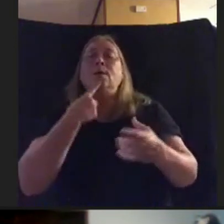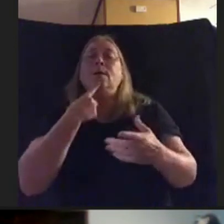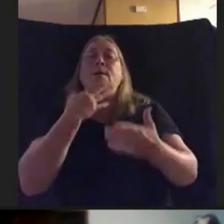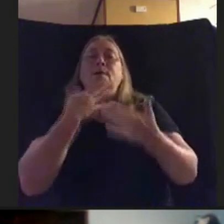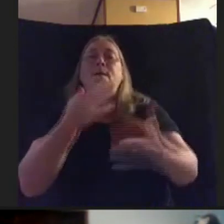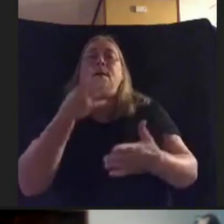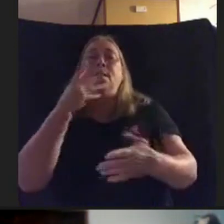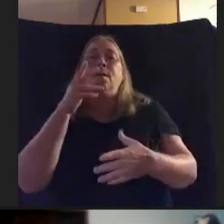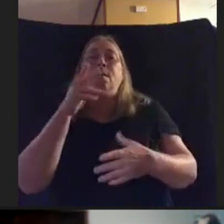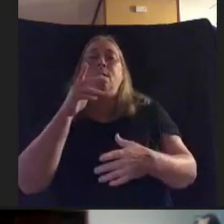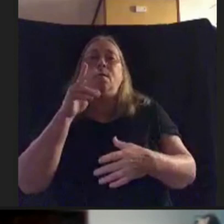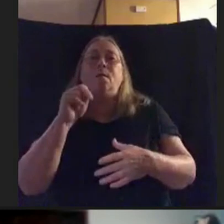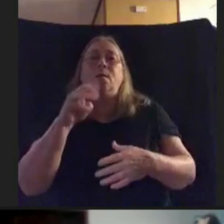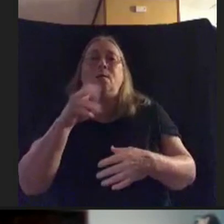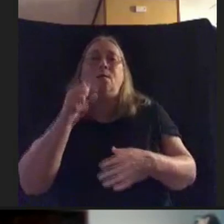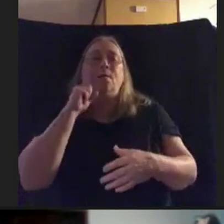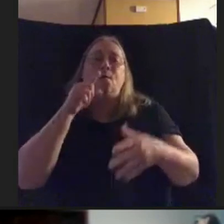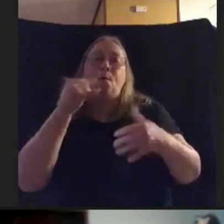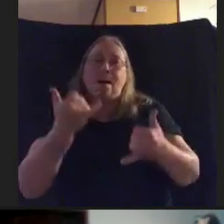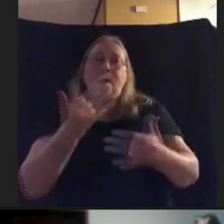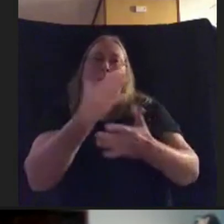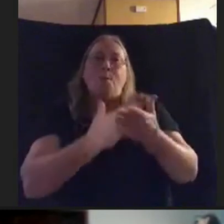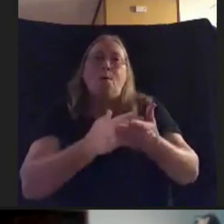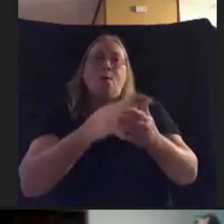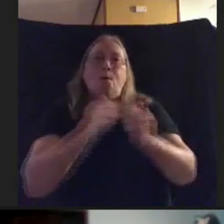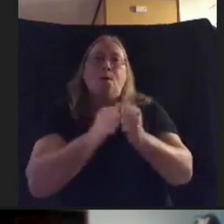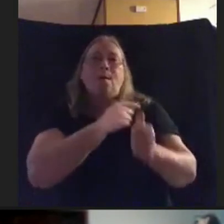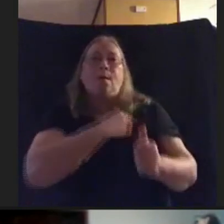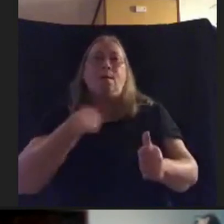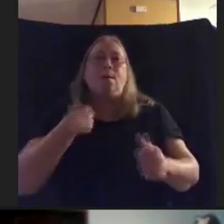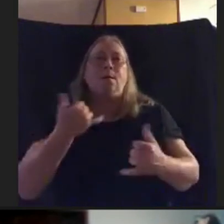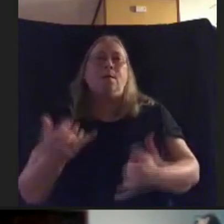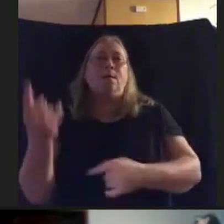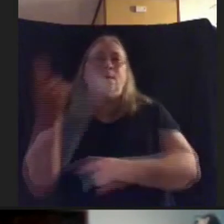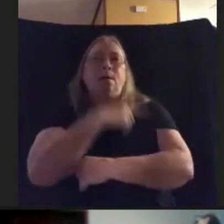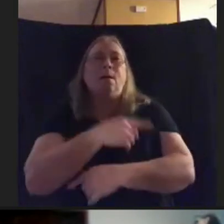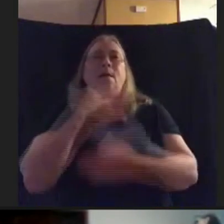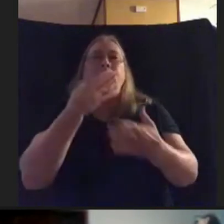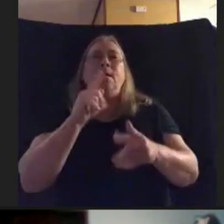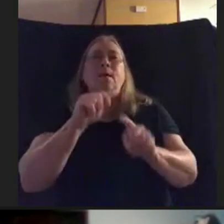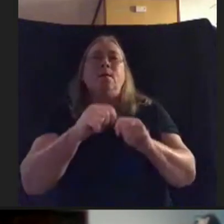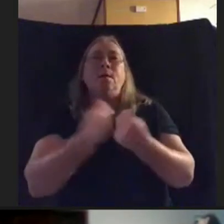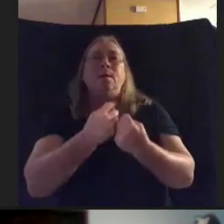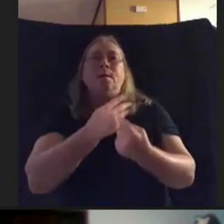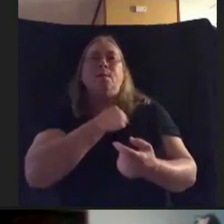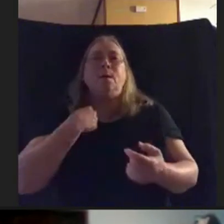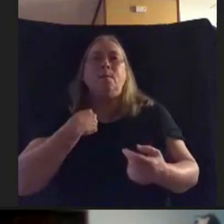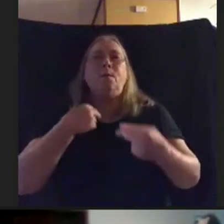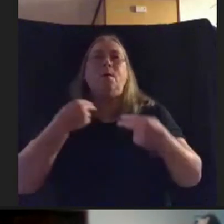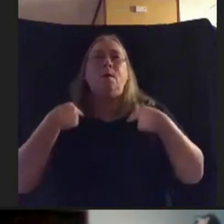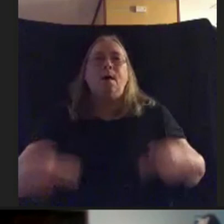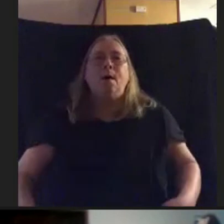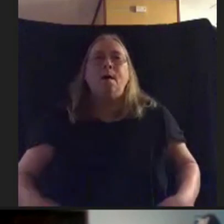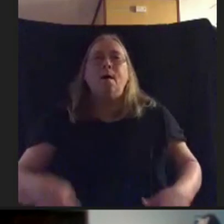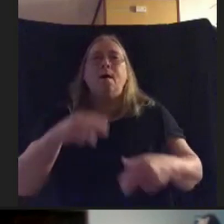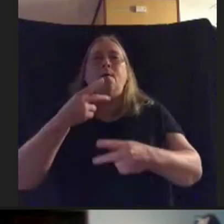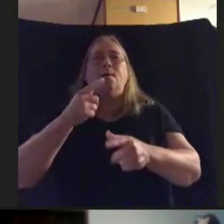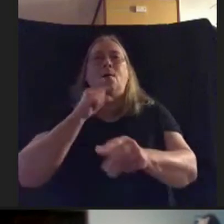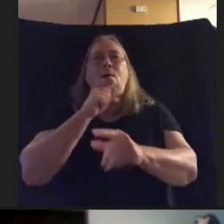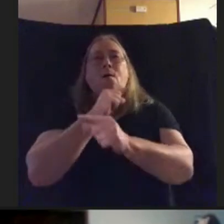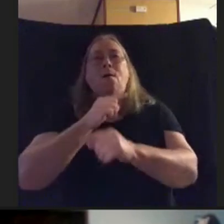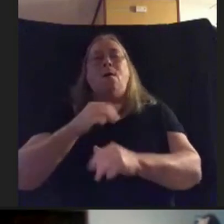for being part of this with us today, but really thanks to those team members from the health department, the guard, local law